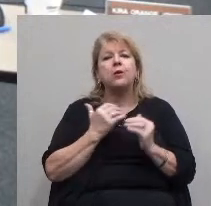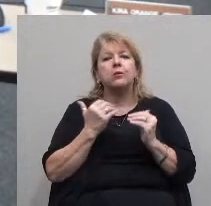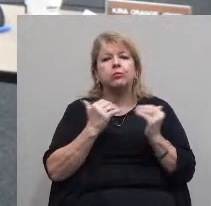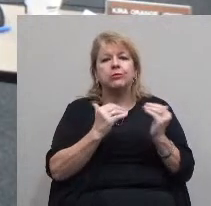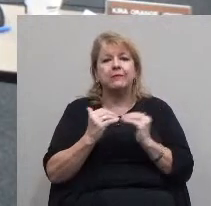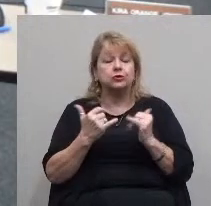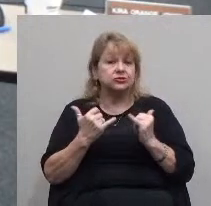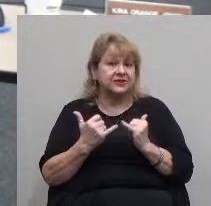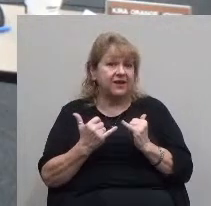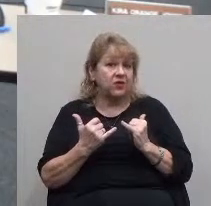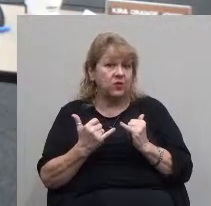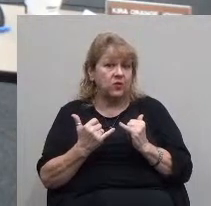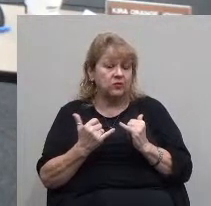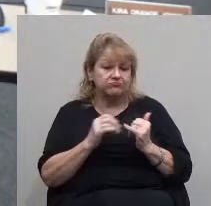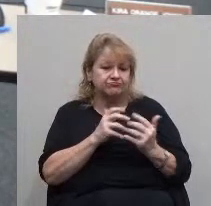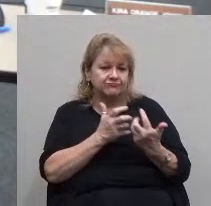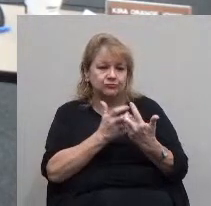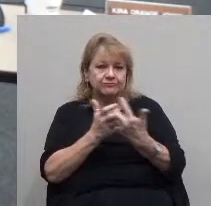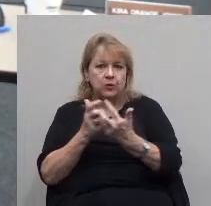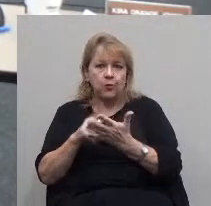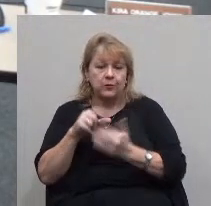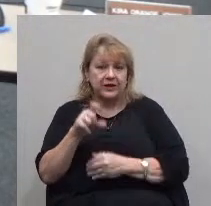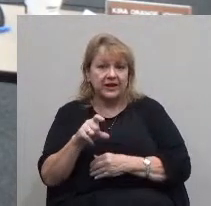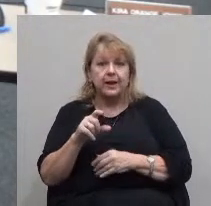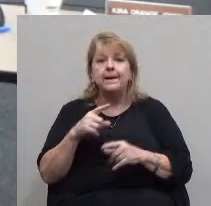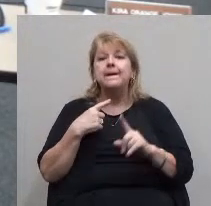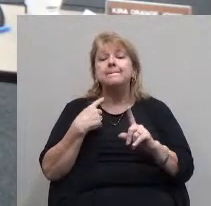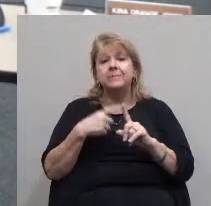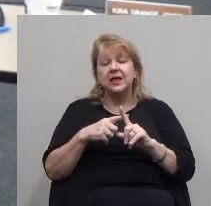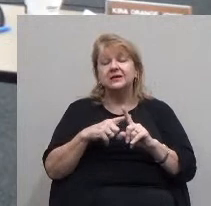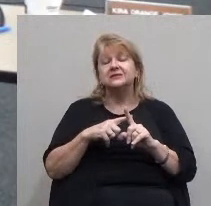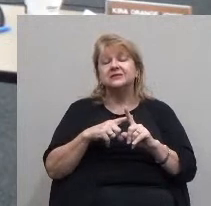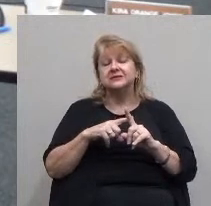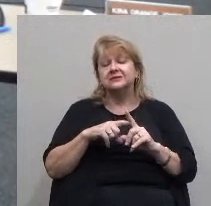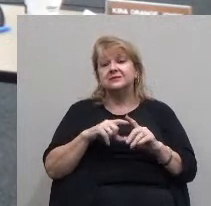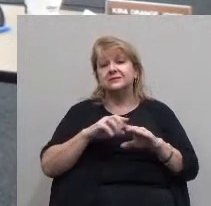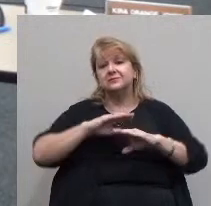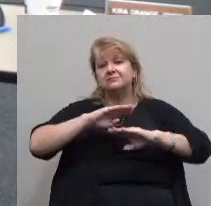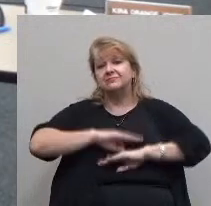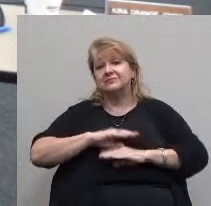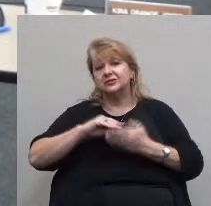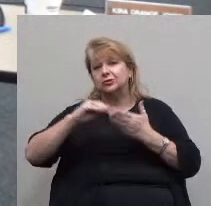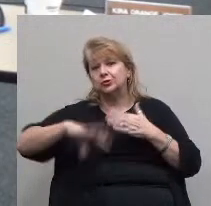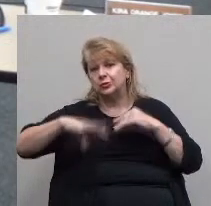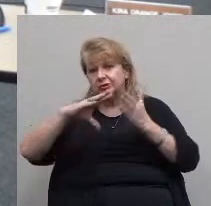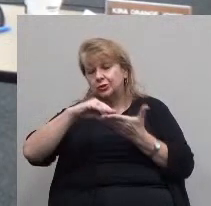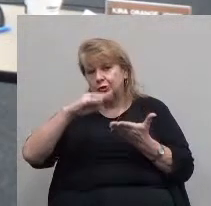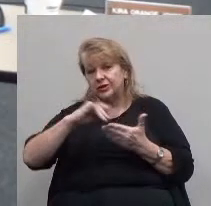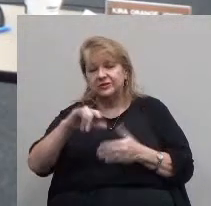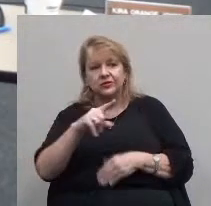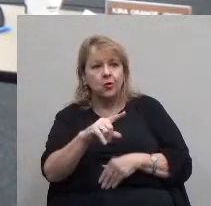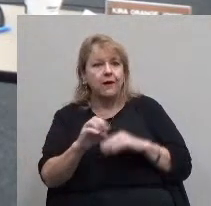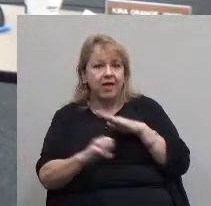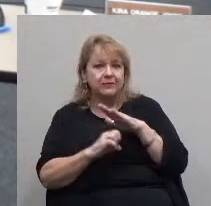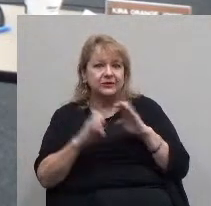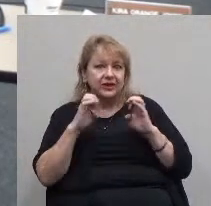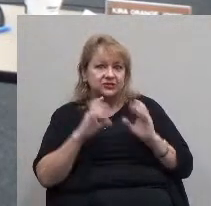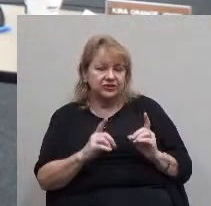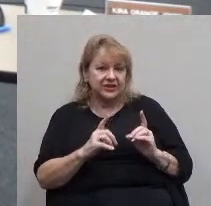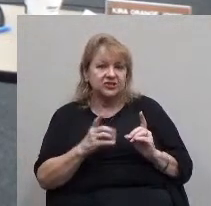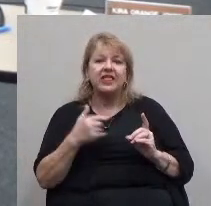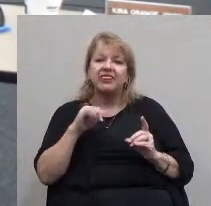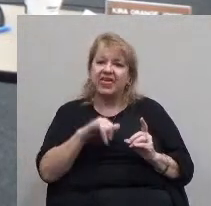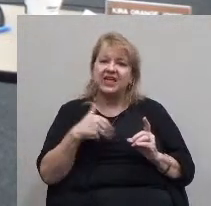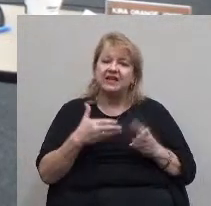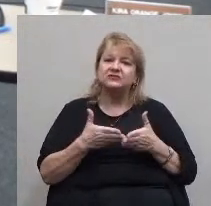how do we make sure that we're serving students well? I think your elementary education conversation is important too, because there's a